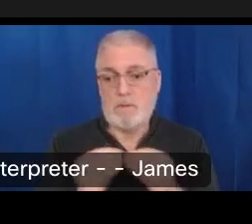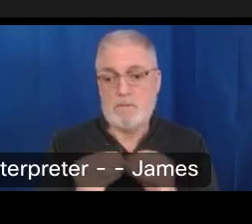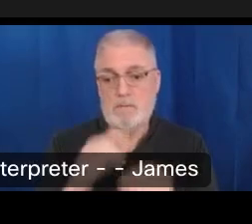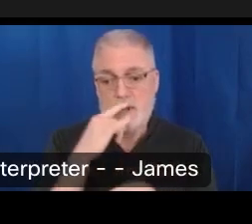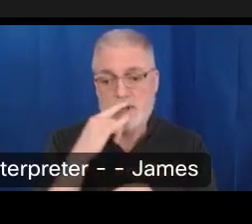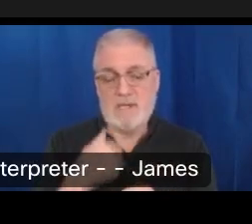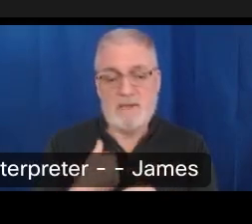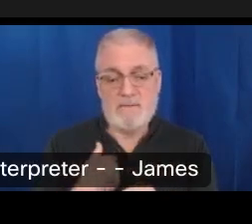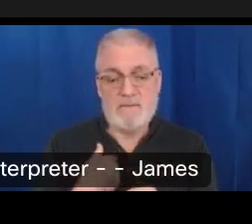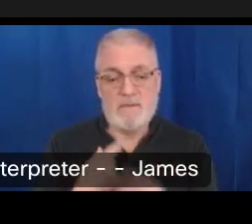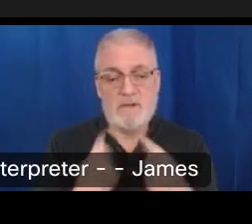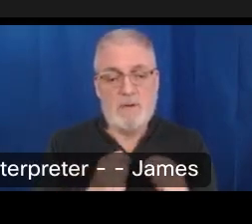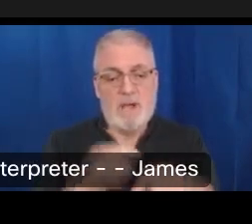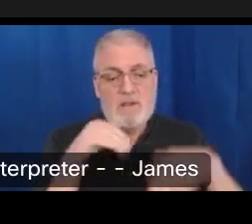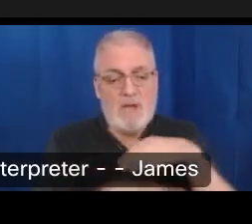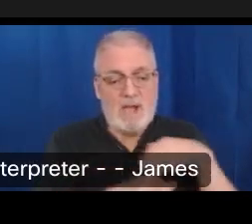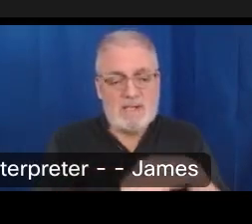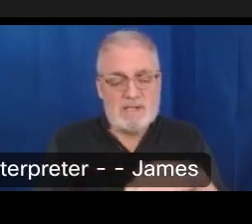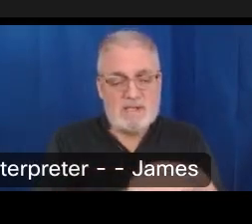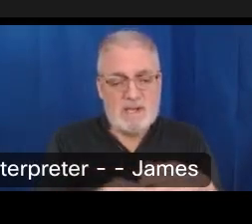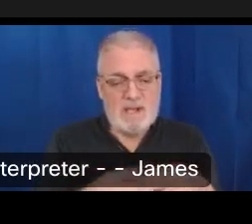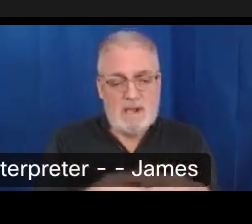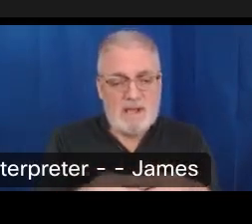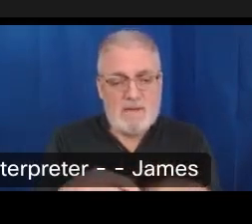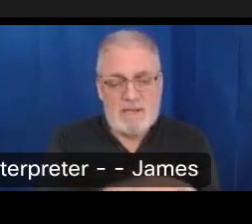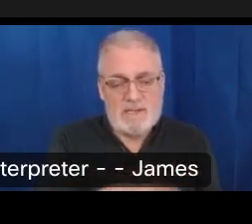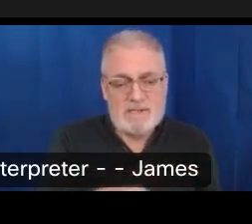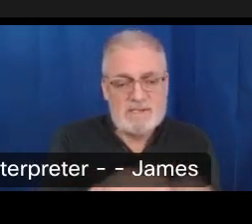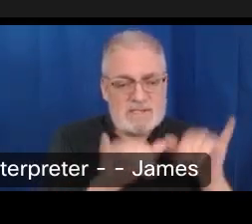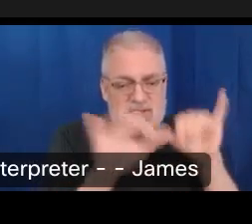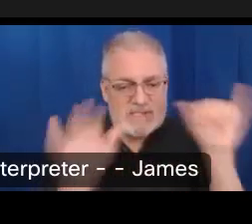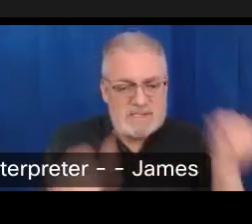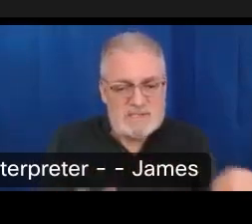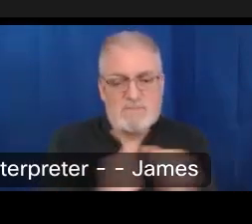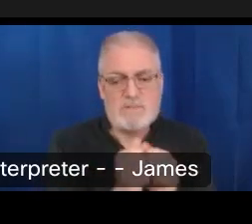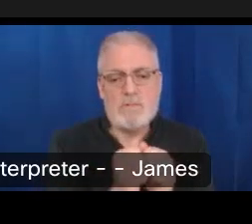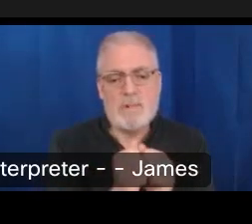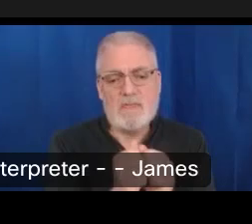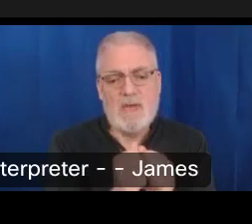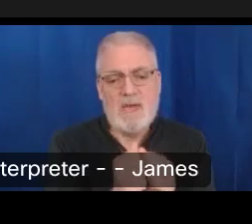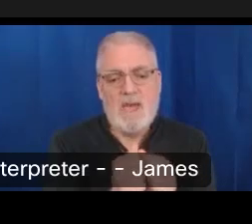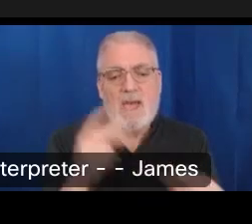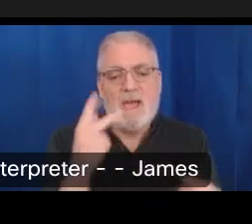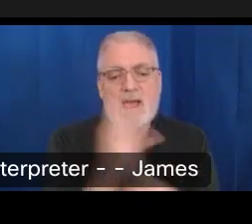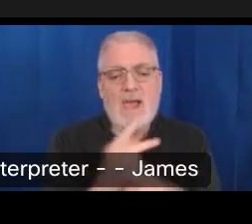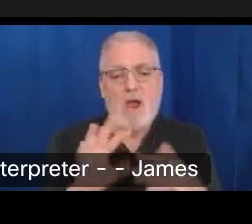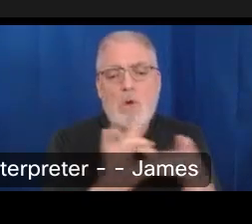they're trying to access and navigate systems with care coordinators that are changed like underpants.